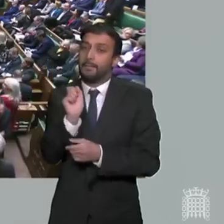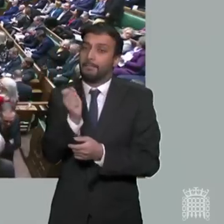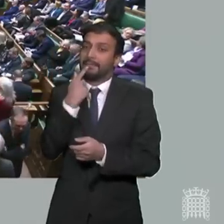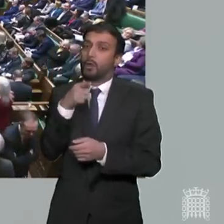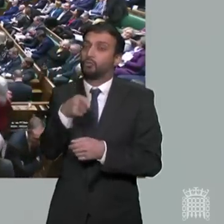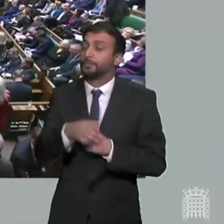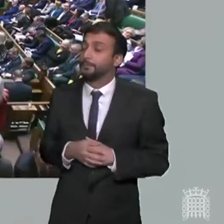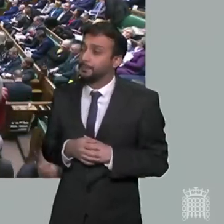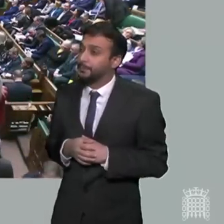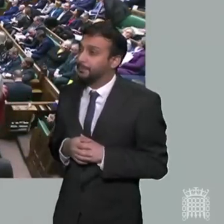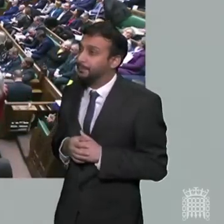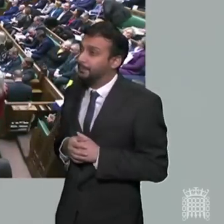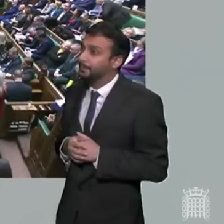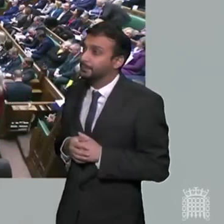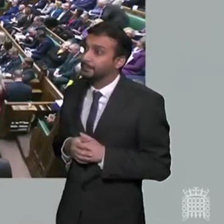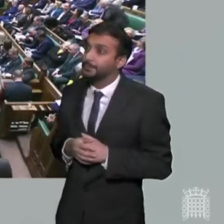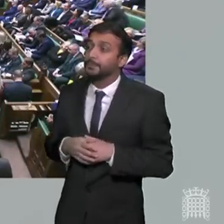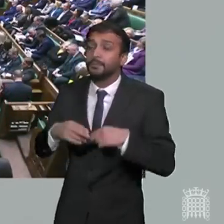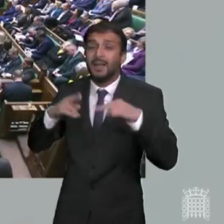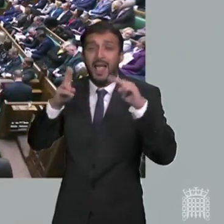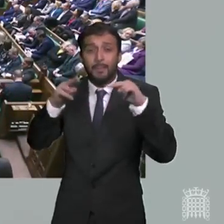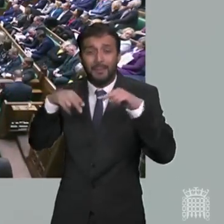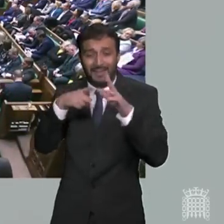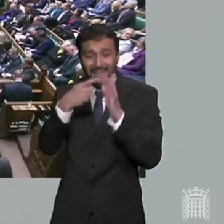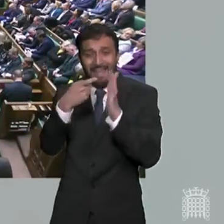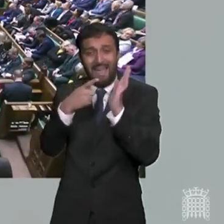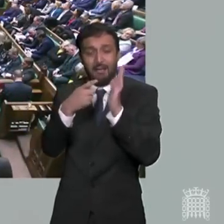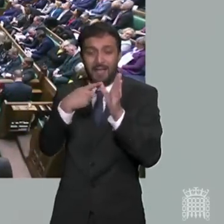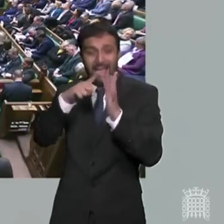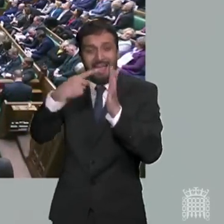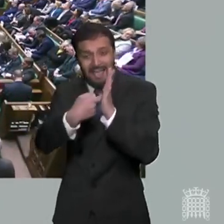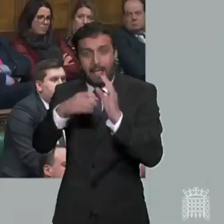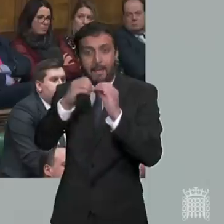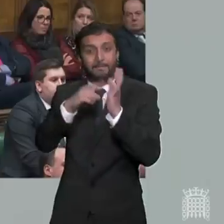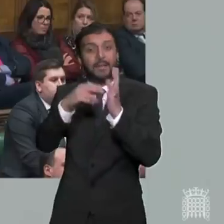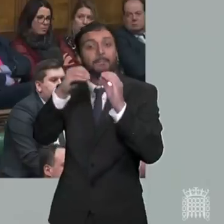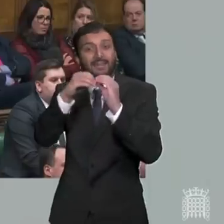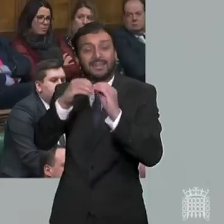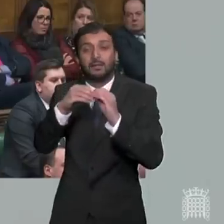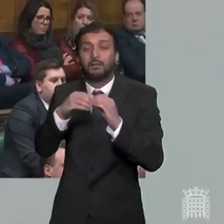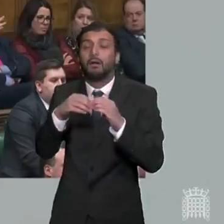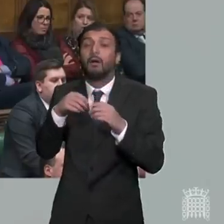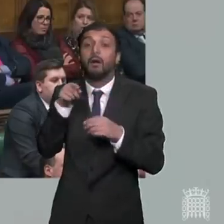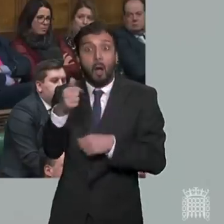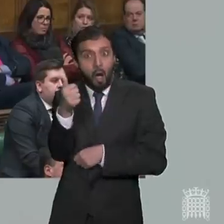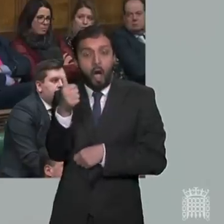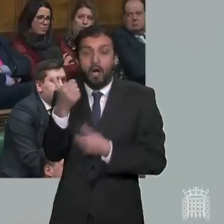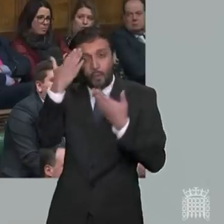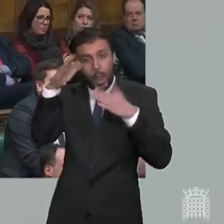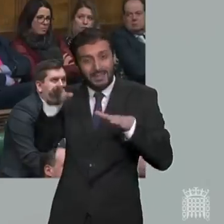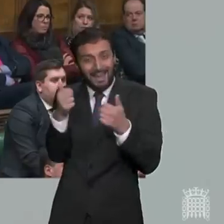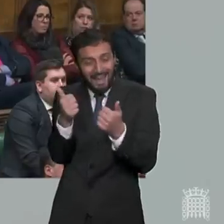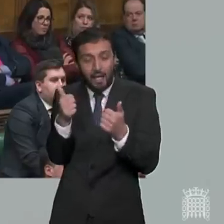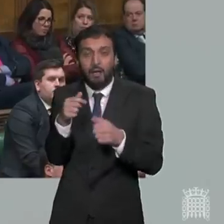Thank you, Mr. Speaker. Airbnb-type short-term lets provide a positive experience for many holidaymakers, but too many cause